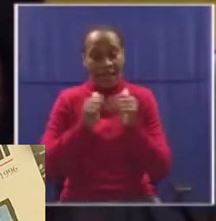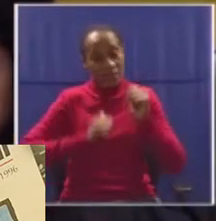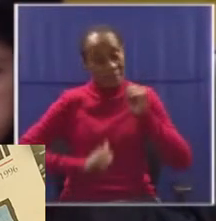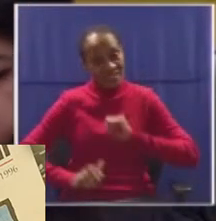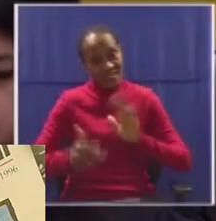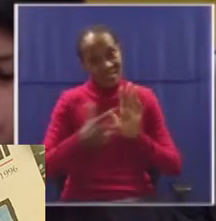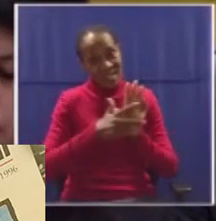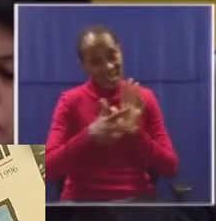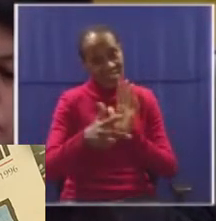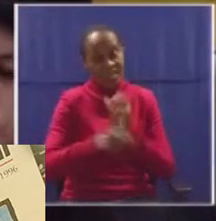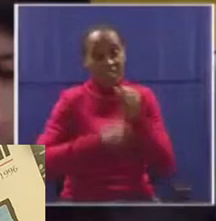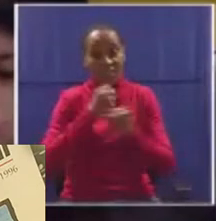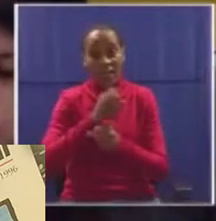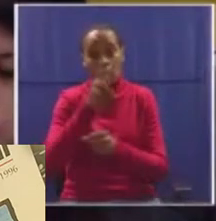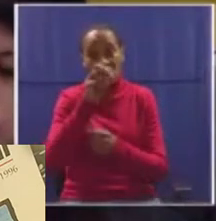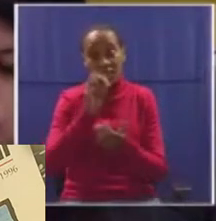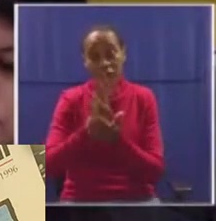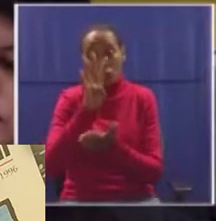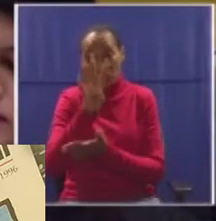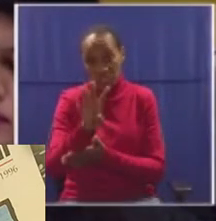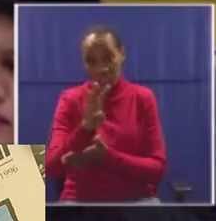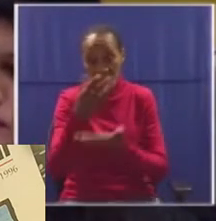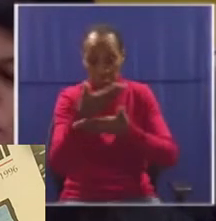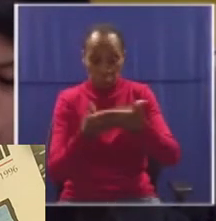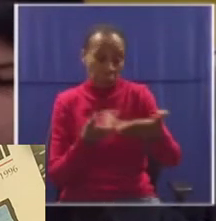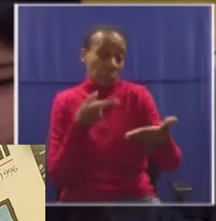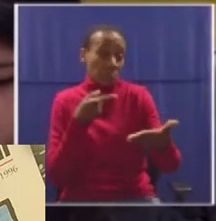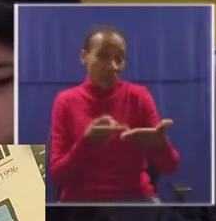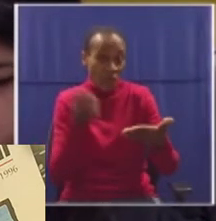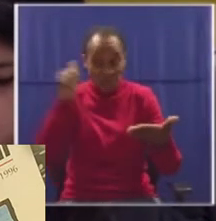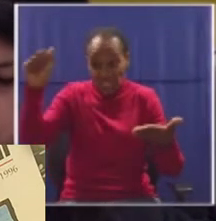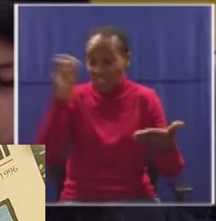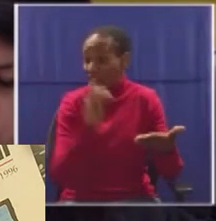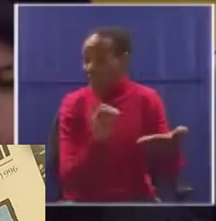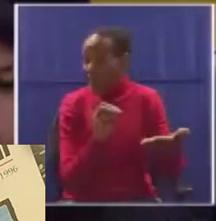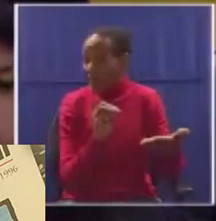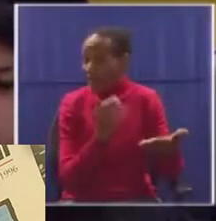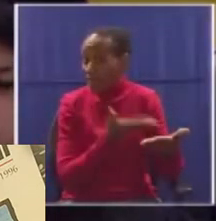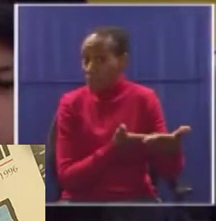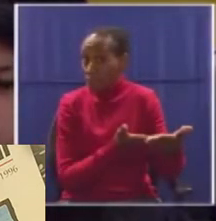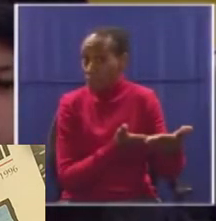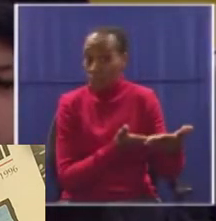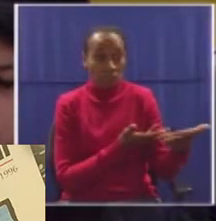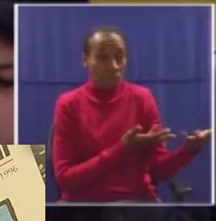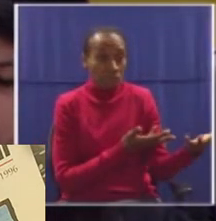Practice Act 2014 as it appears on the order paper